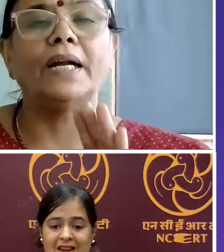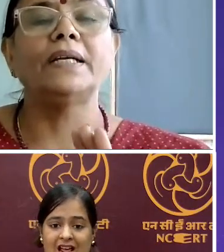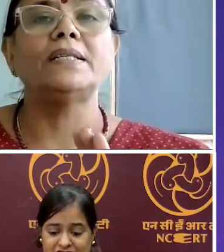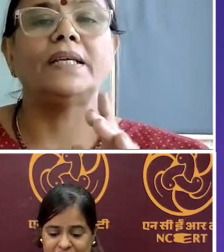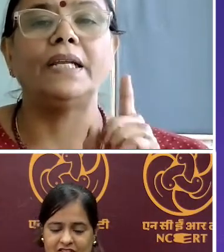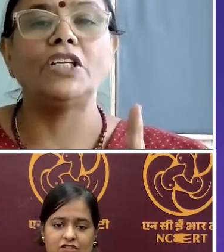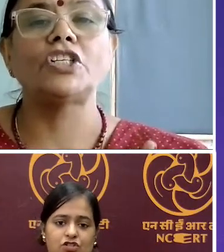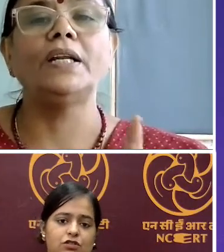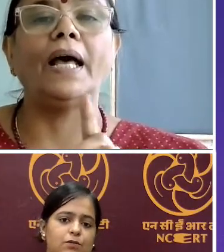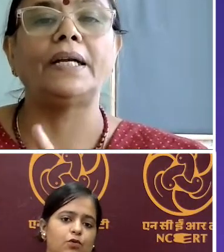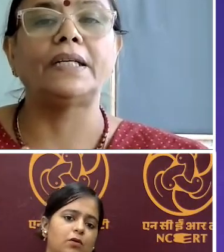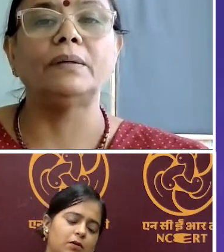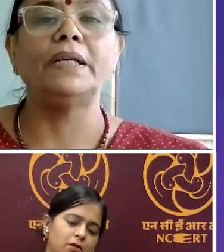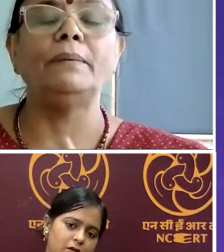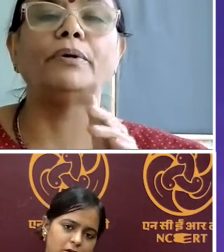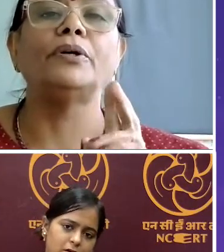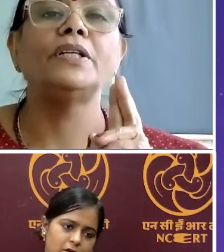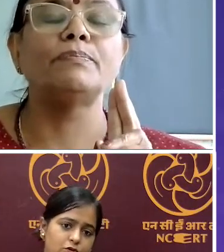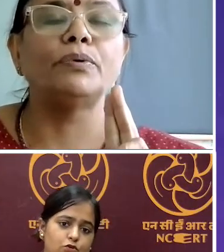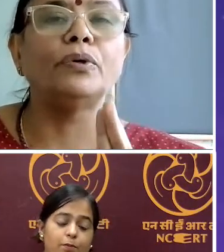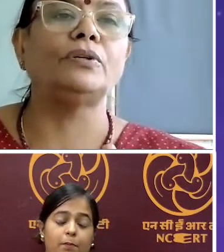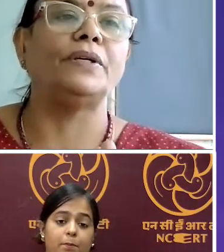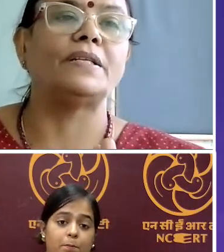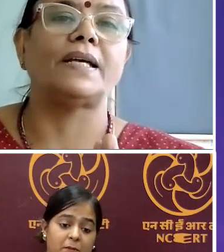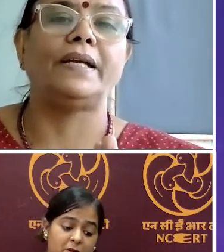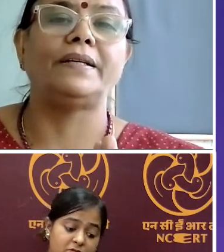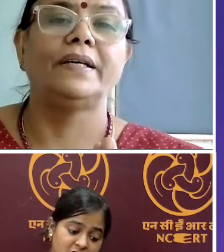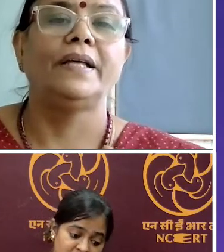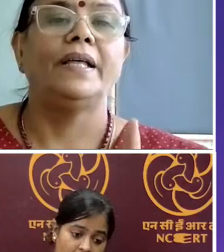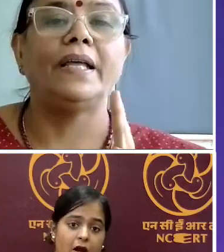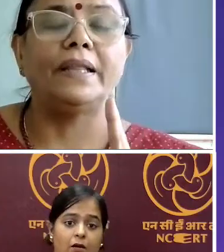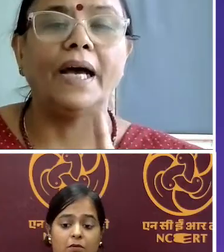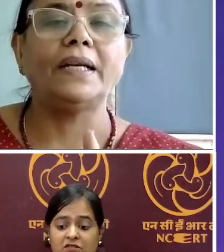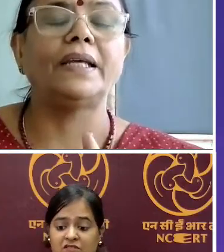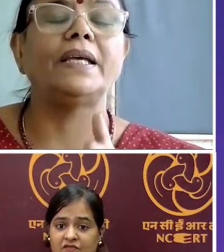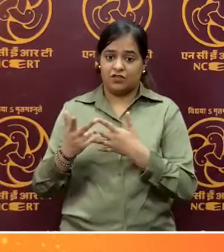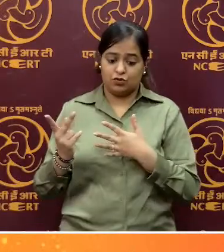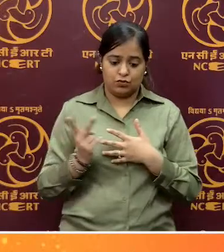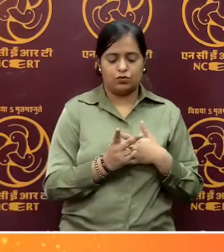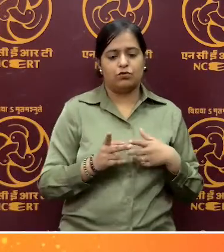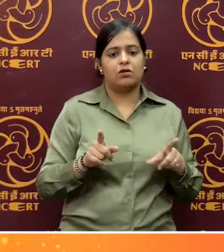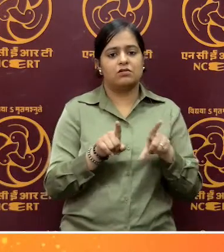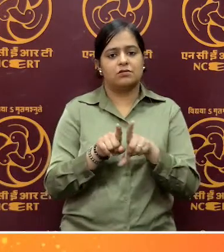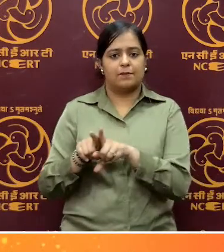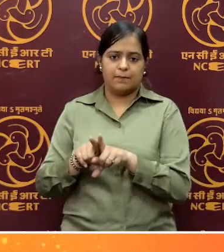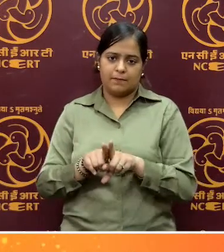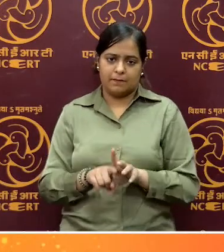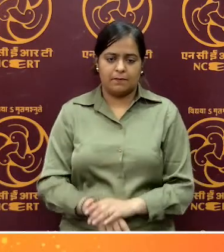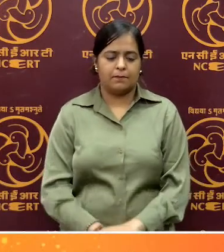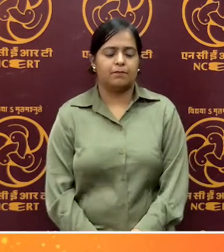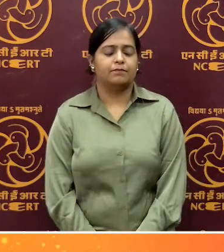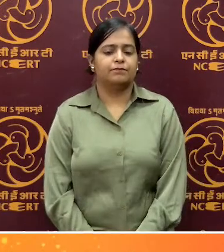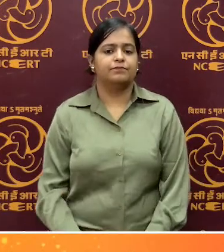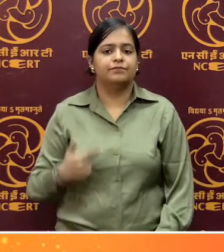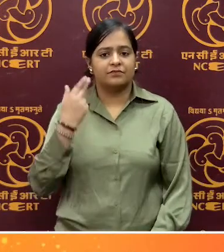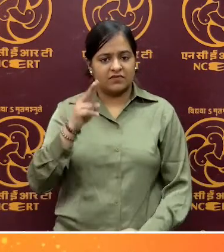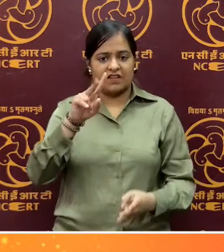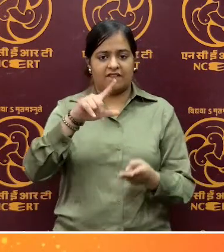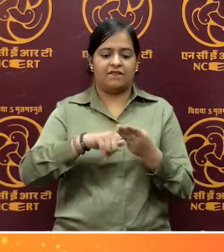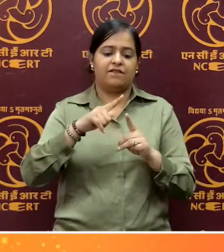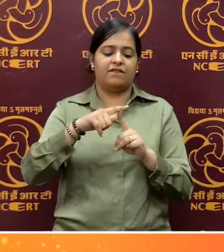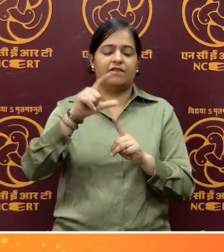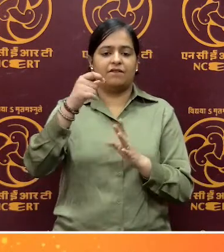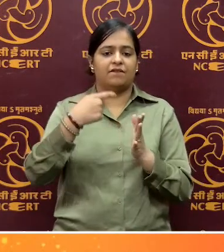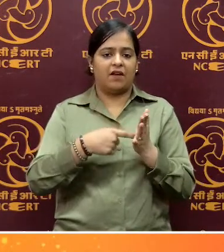So that is initial and terminal points both coincide. In that case, such vectors are said to be a zero